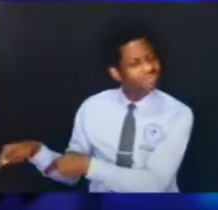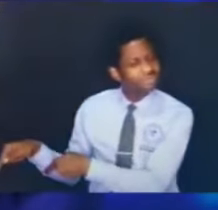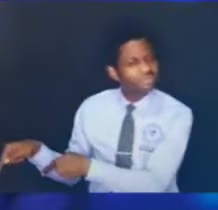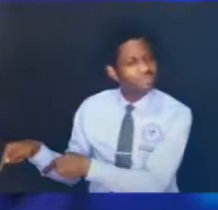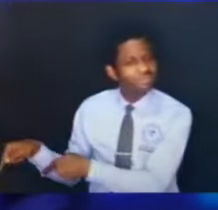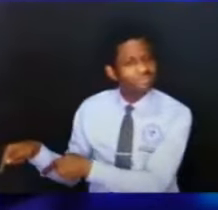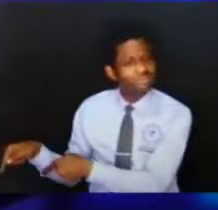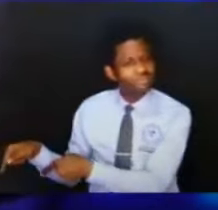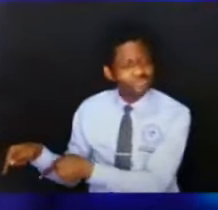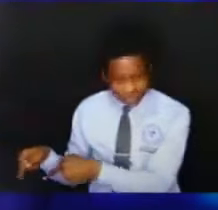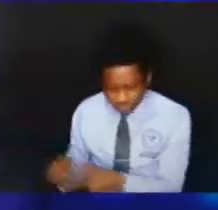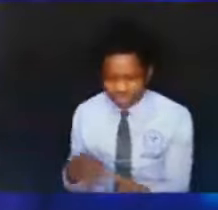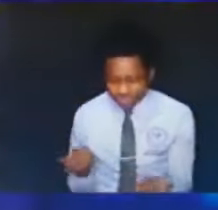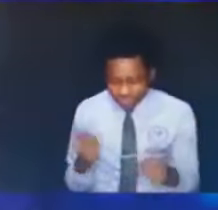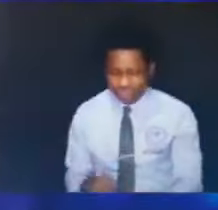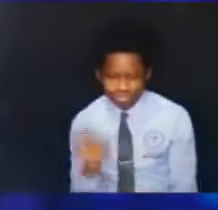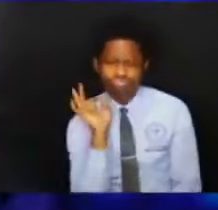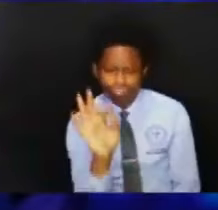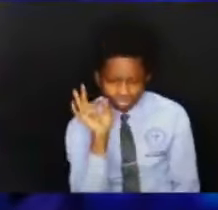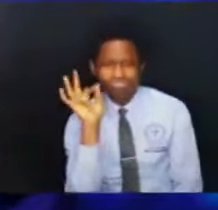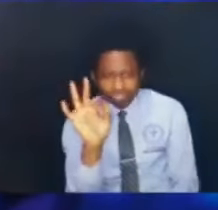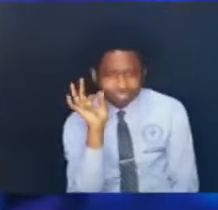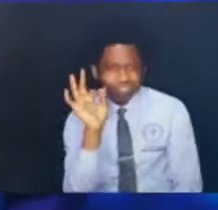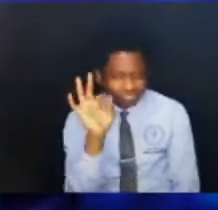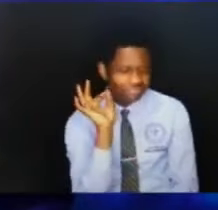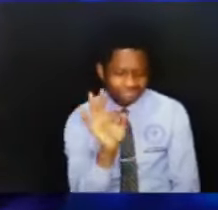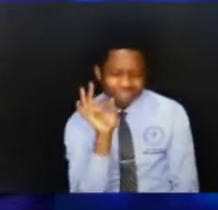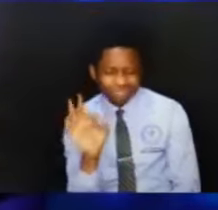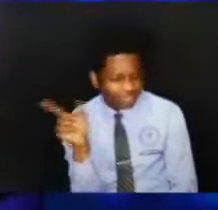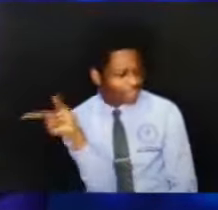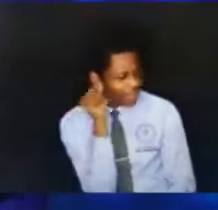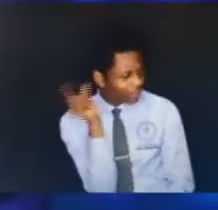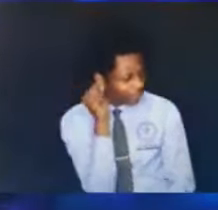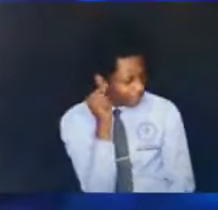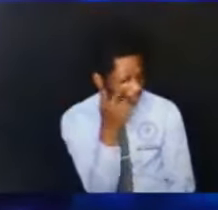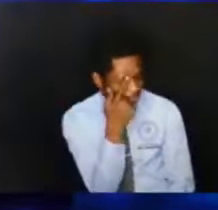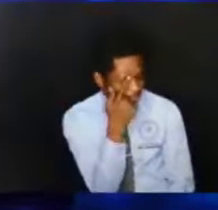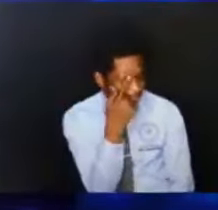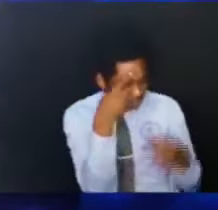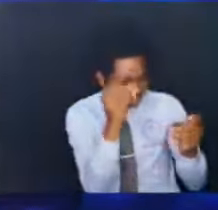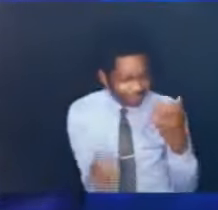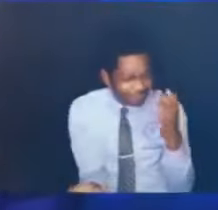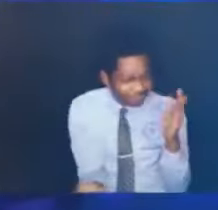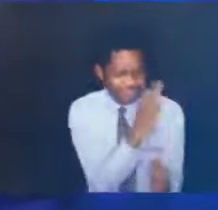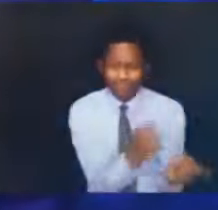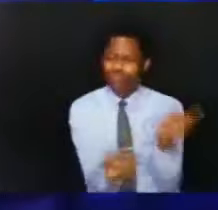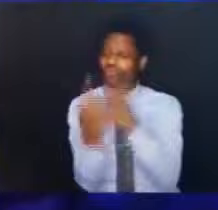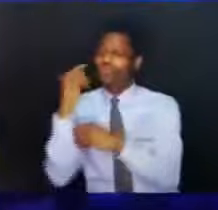house so in the middle of the message he decided to go home every